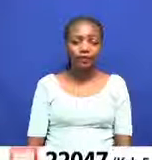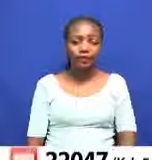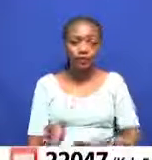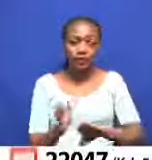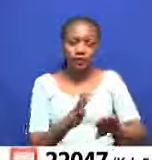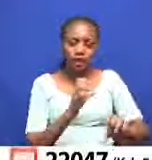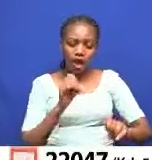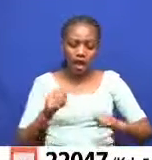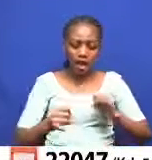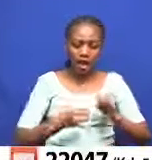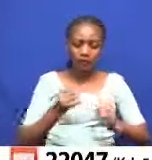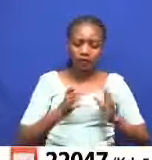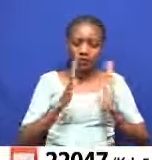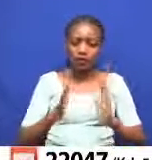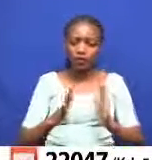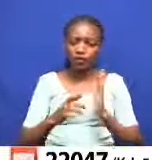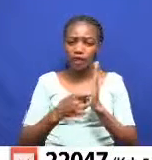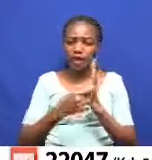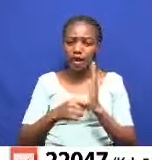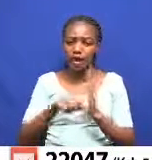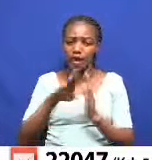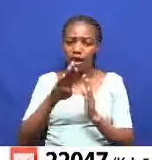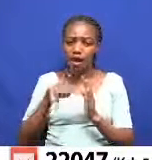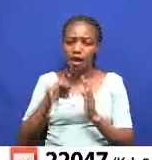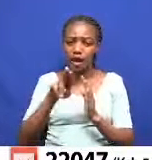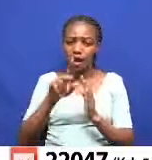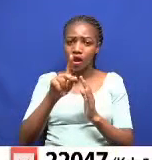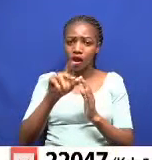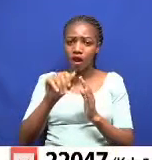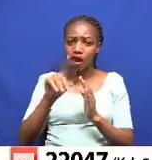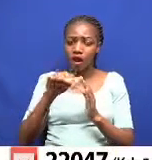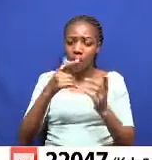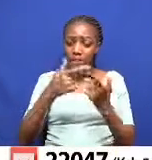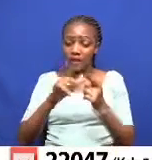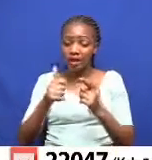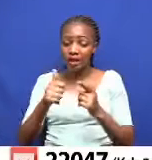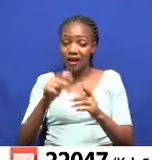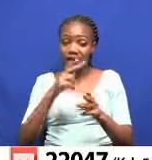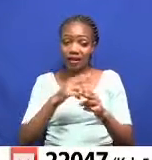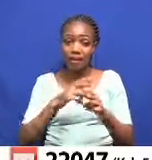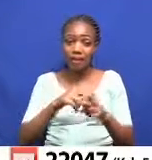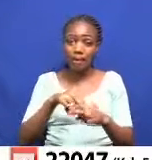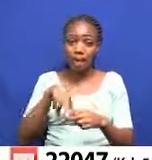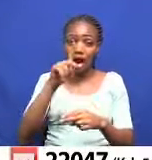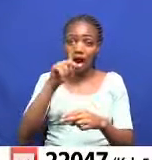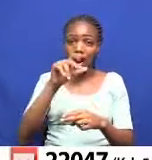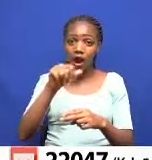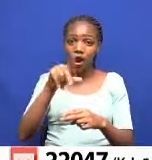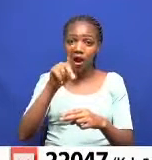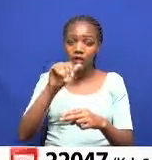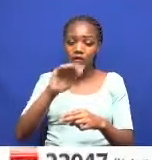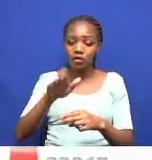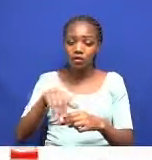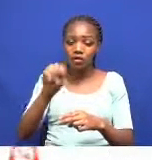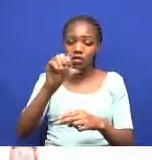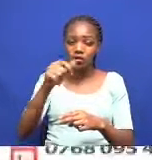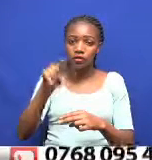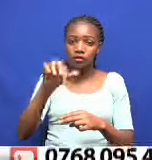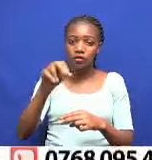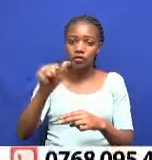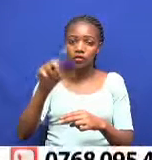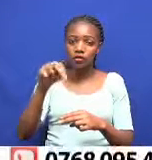Actor Charles Bukeko, popularly known as Papa Shirandula, has been laid to rest at his home in Namisi village in Busia